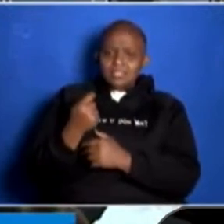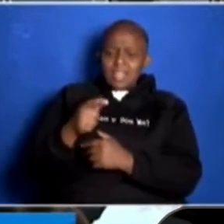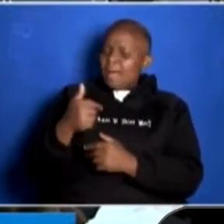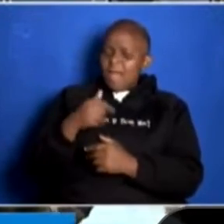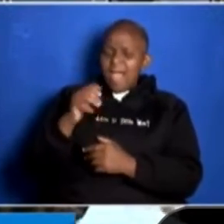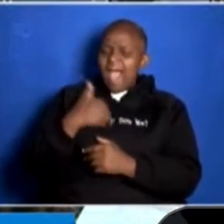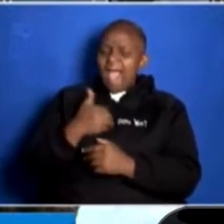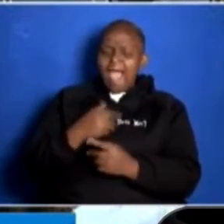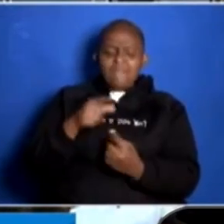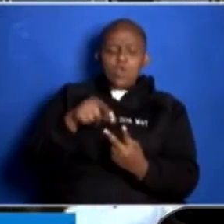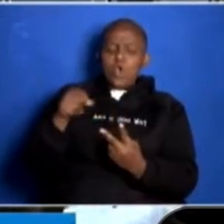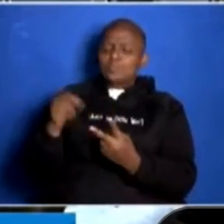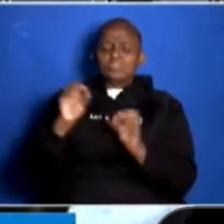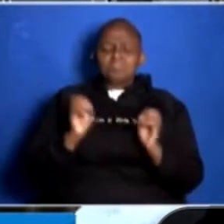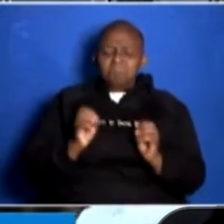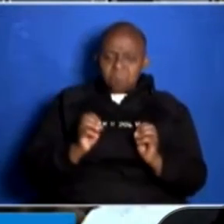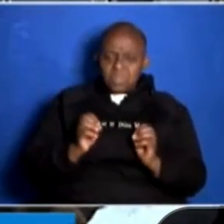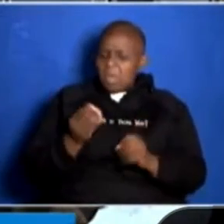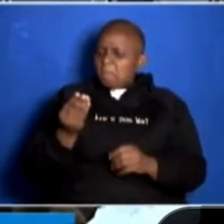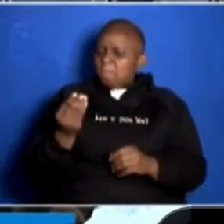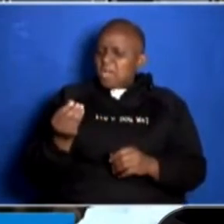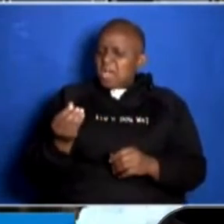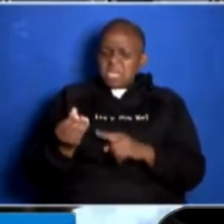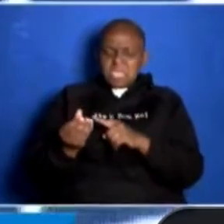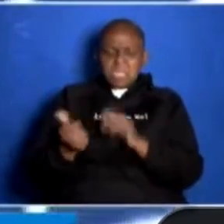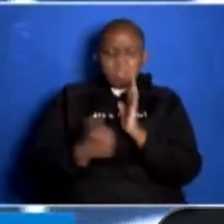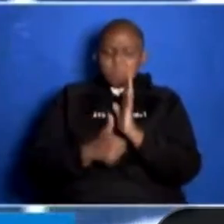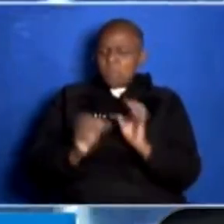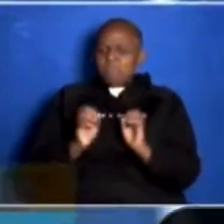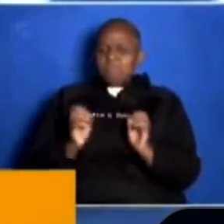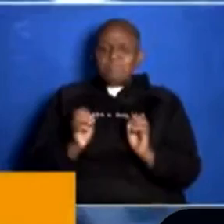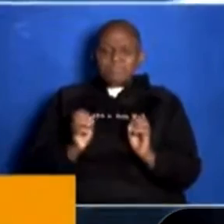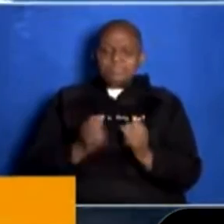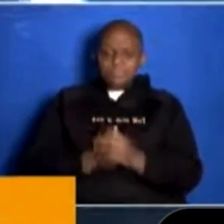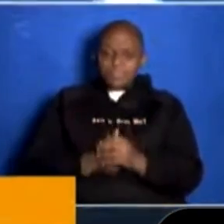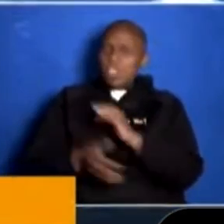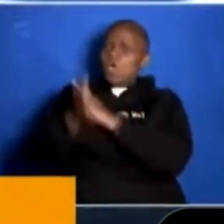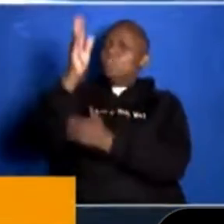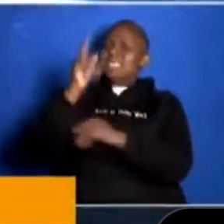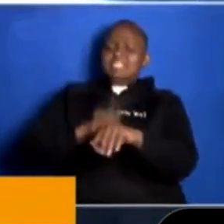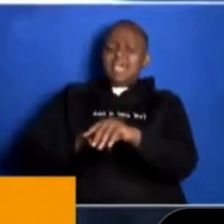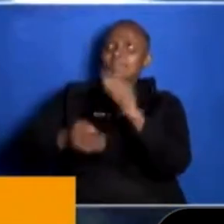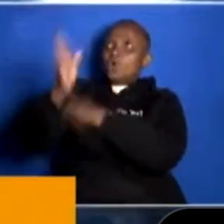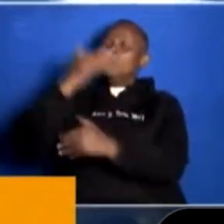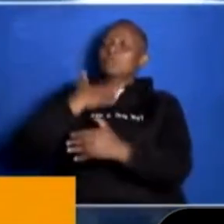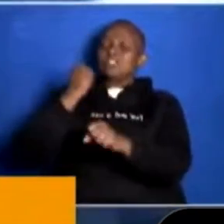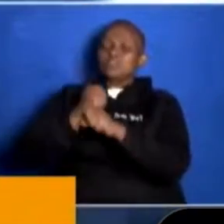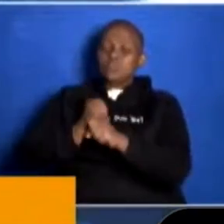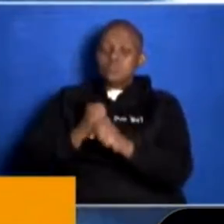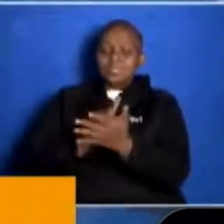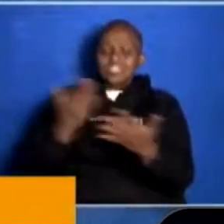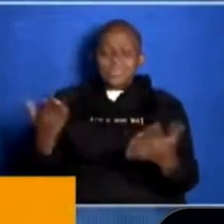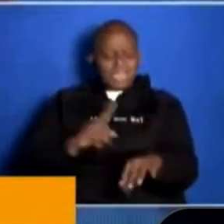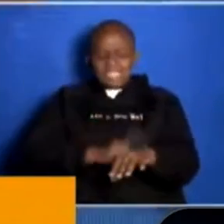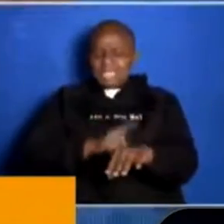option. Money cannot be a problem. When he wants to do something, time cannot be